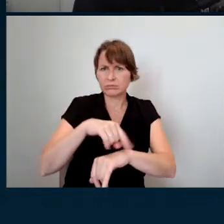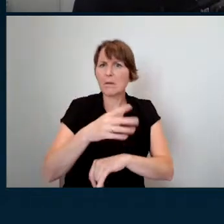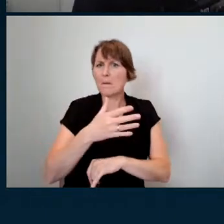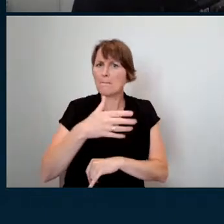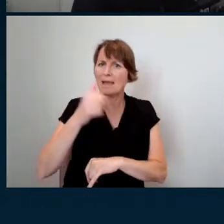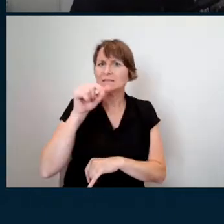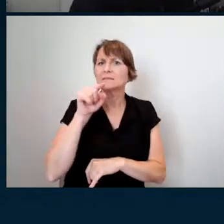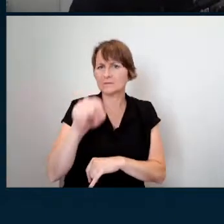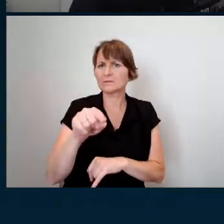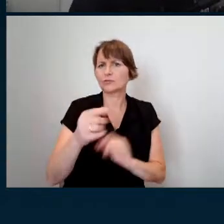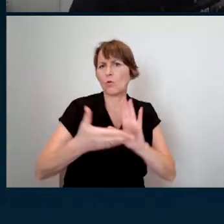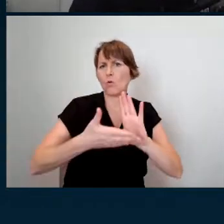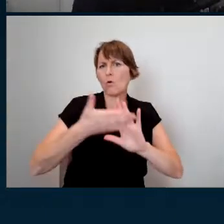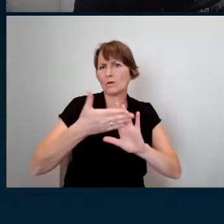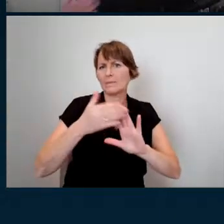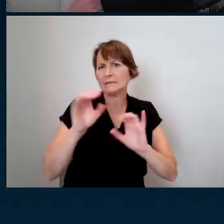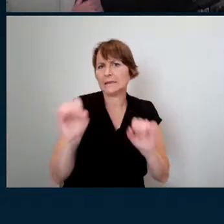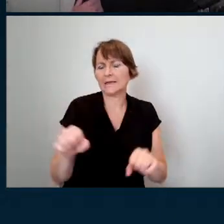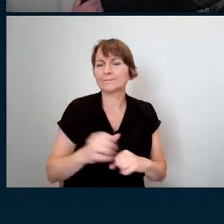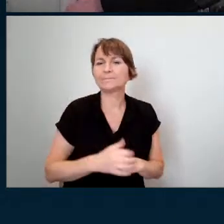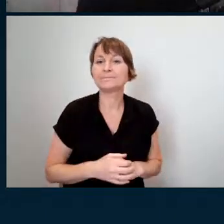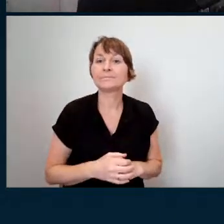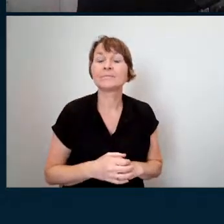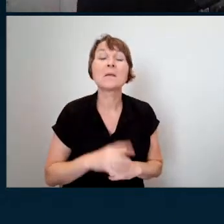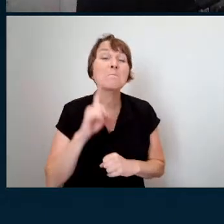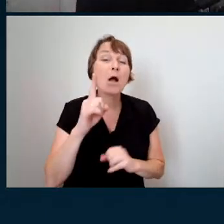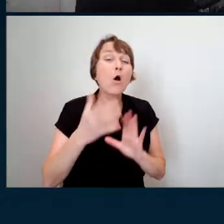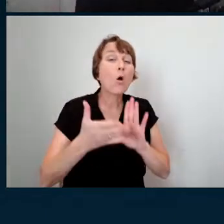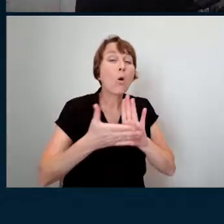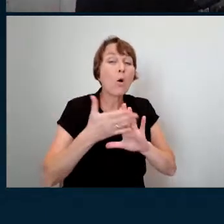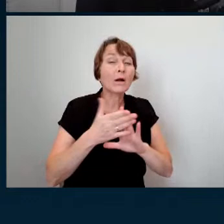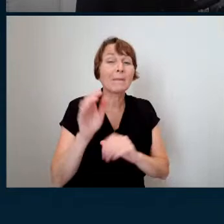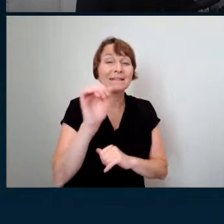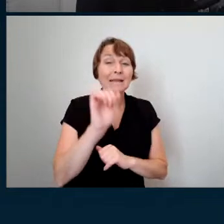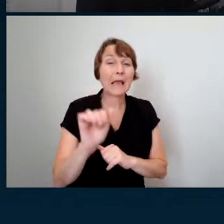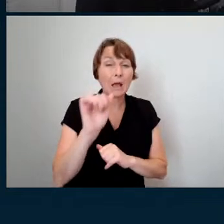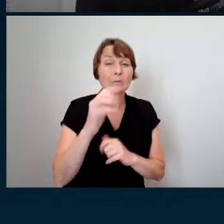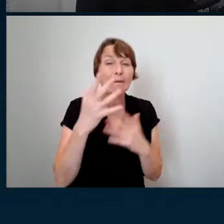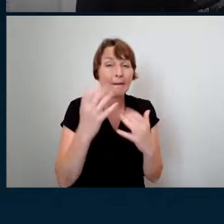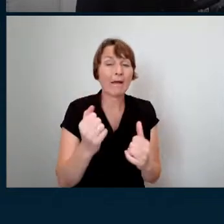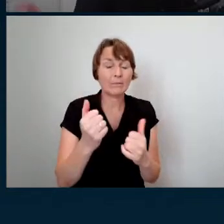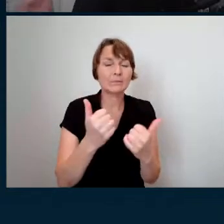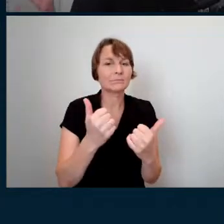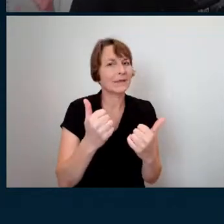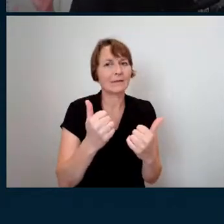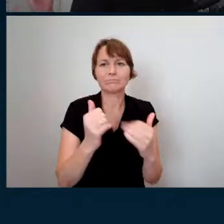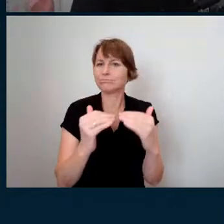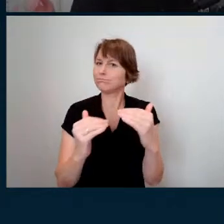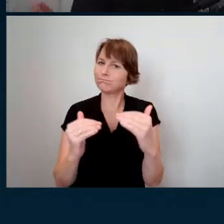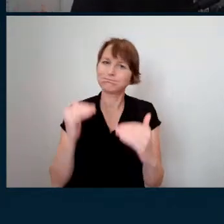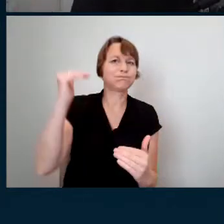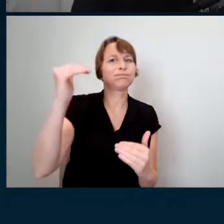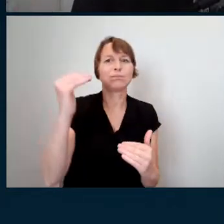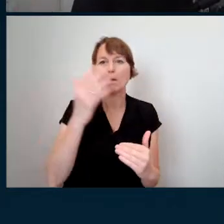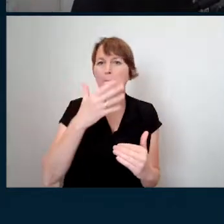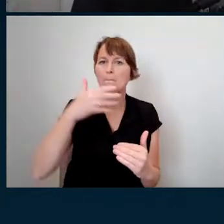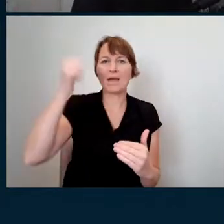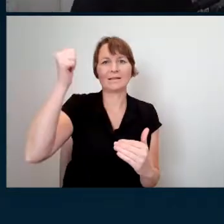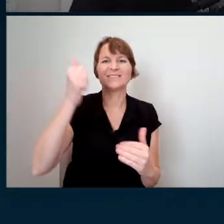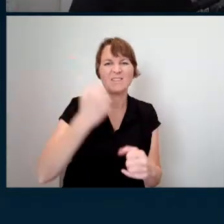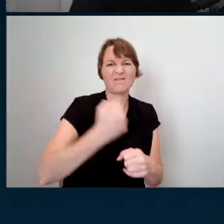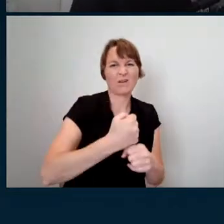And there's one thing where an automation account, in my opinion, wins from a function app without a doubt, and that is